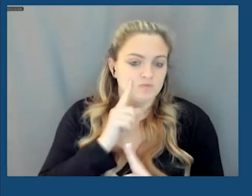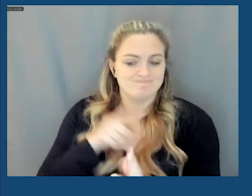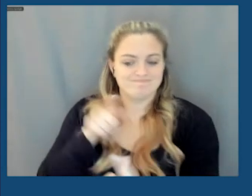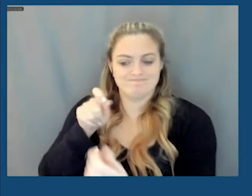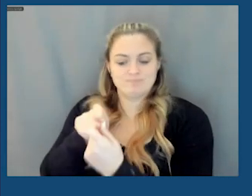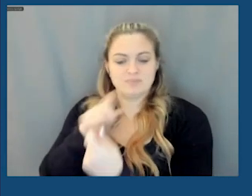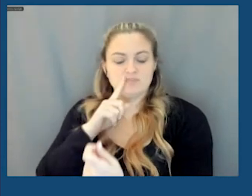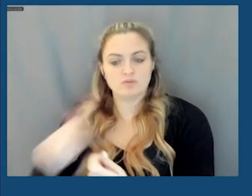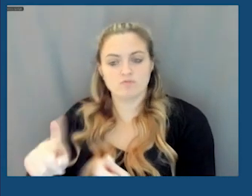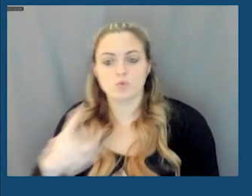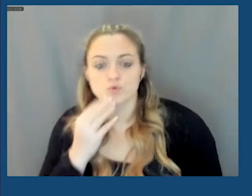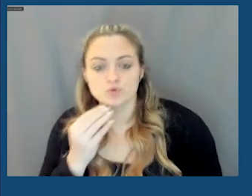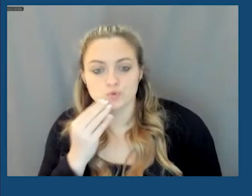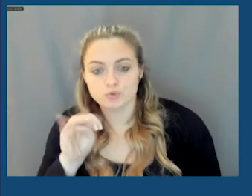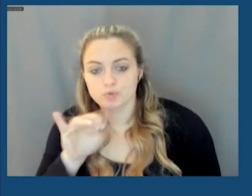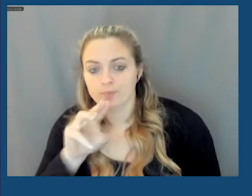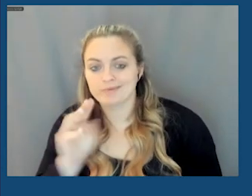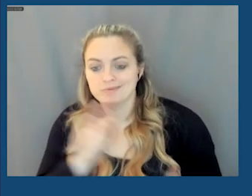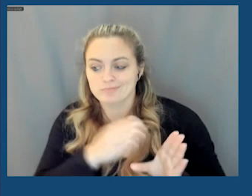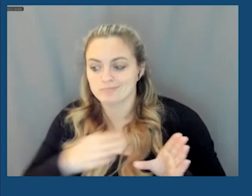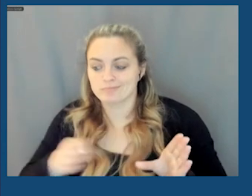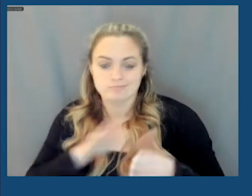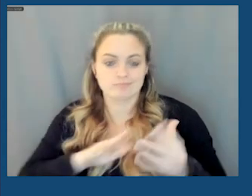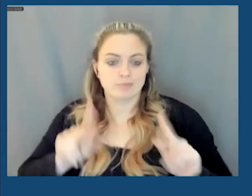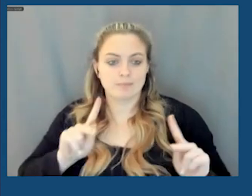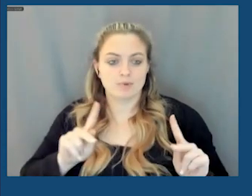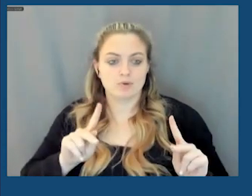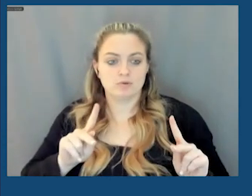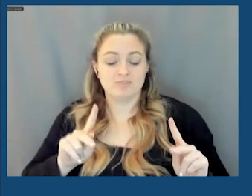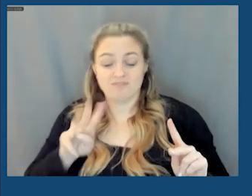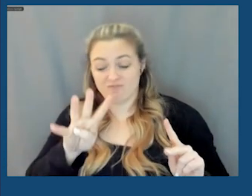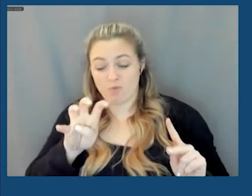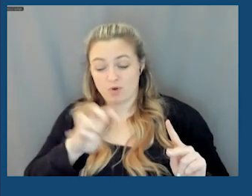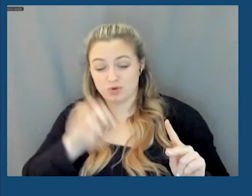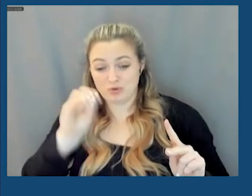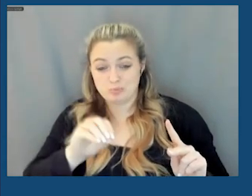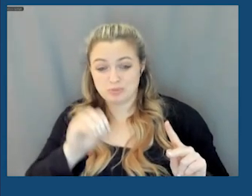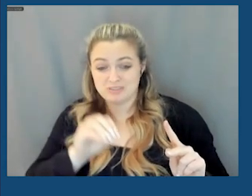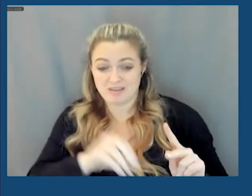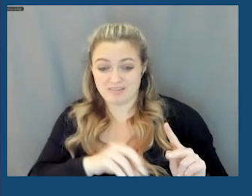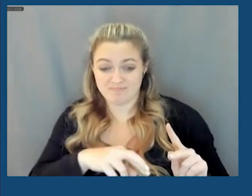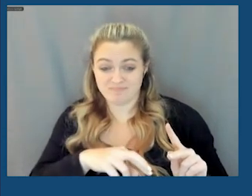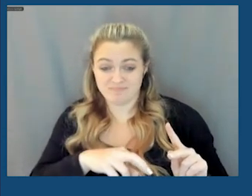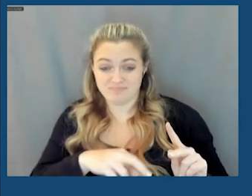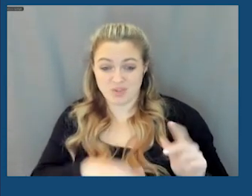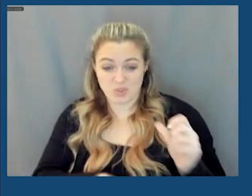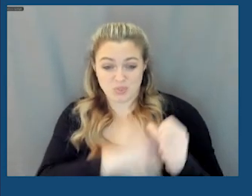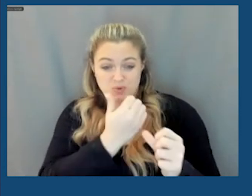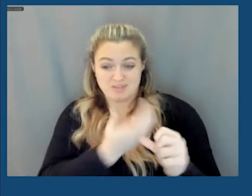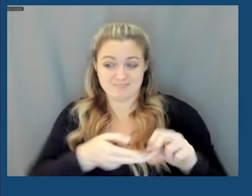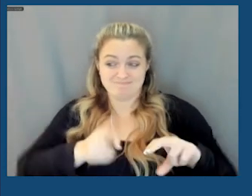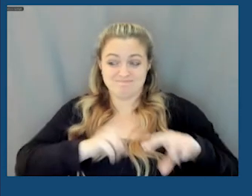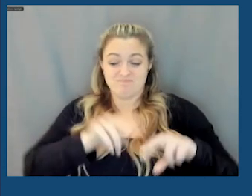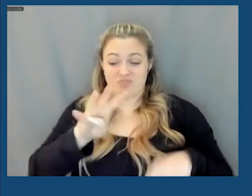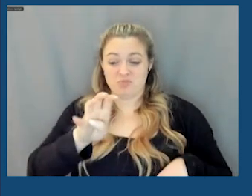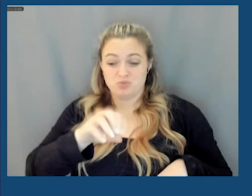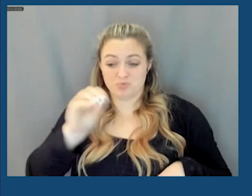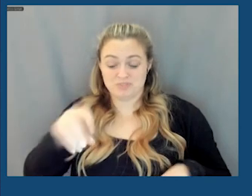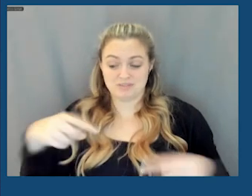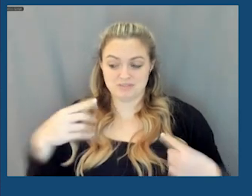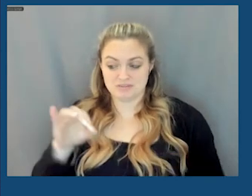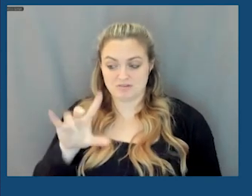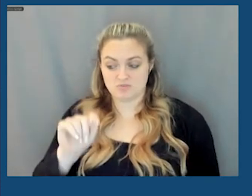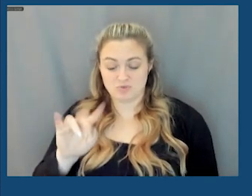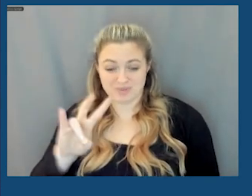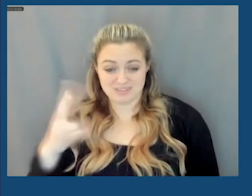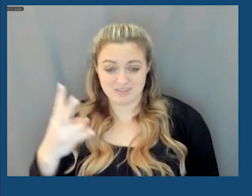Muslim neighbors. Threats are up 400% since October 7th. And that's